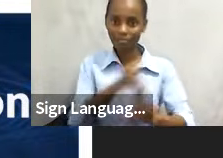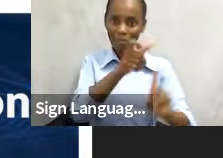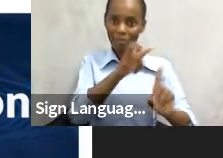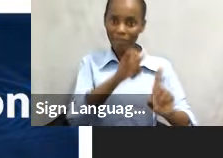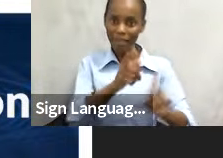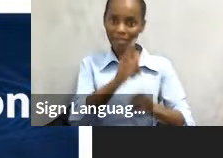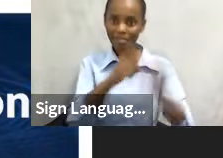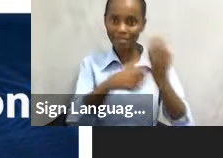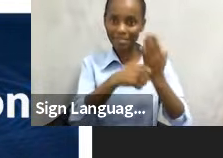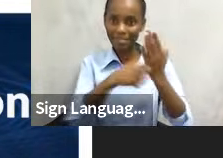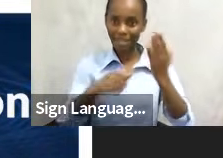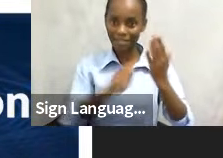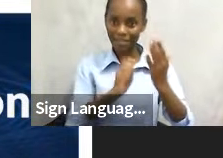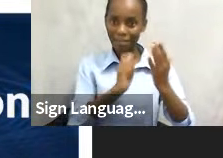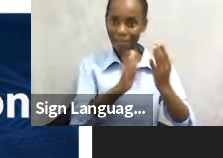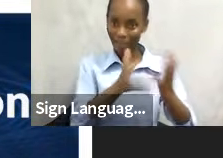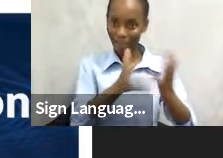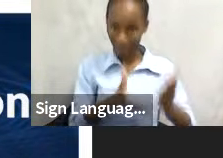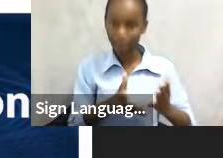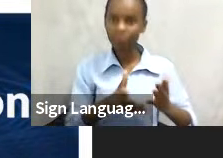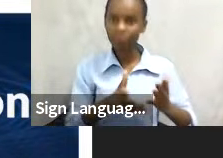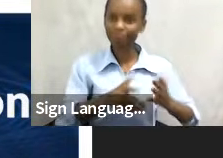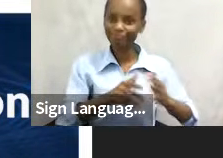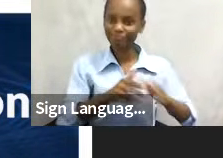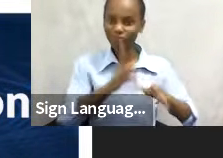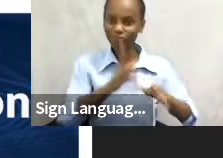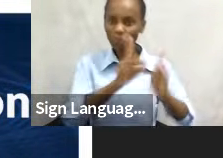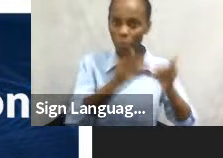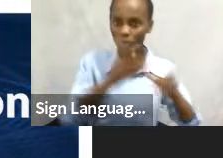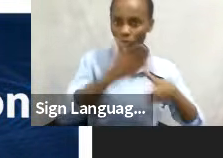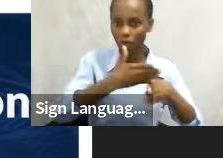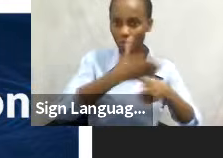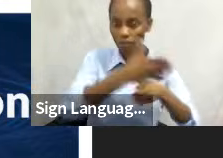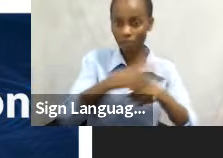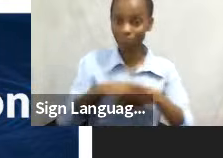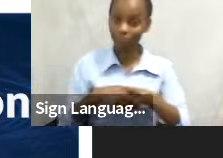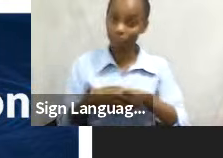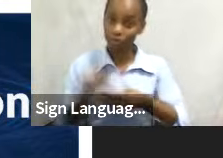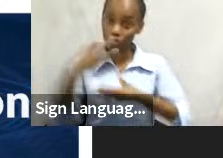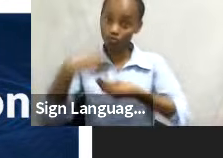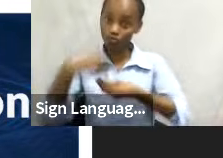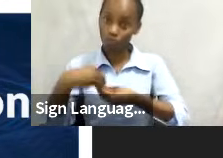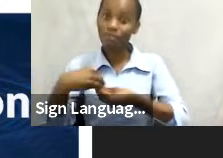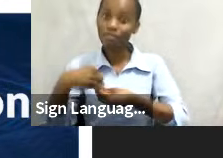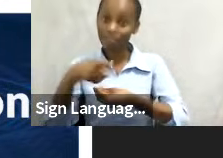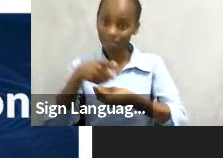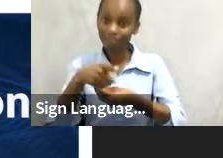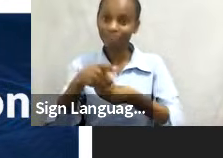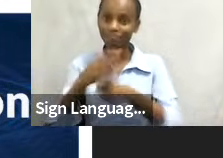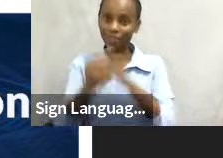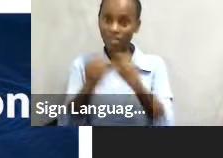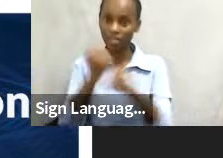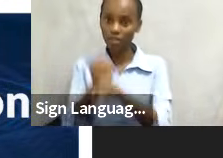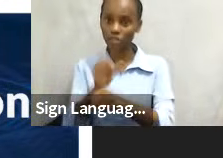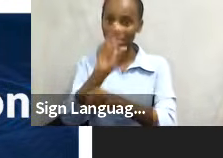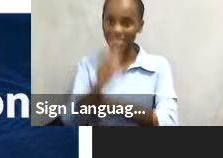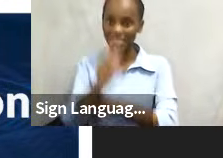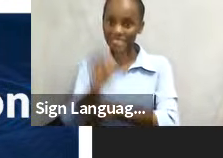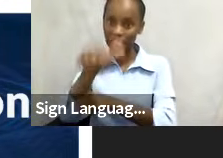She joined Rustenburg office in 2016, and her current role is that of overseeing the branch